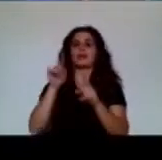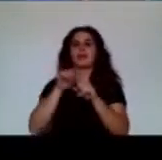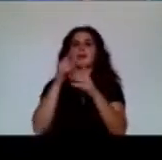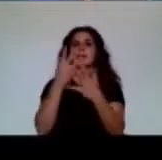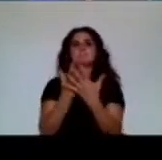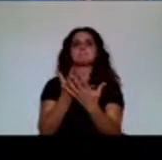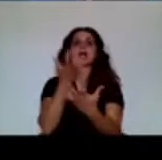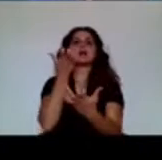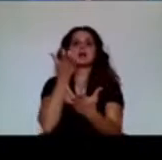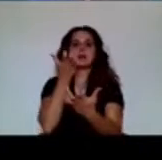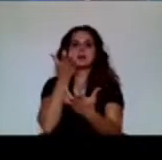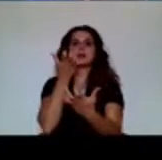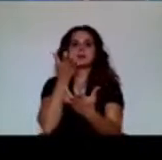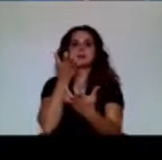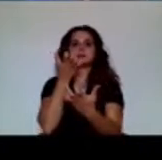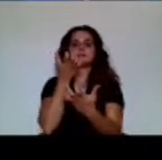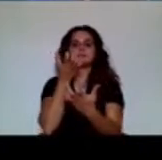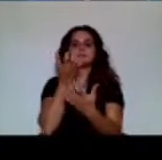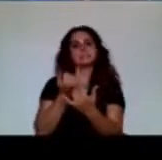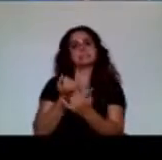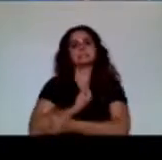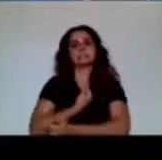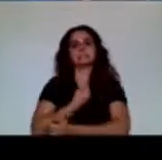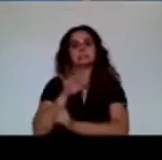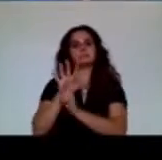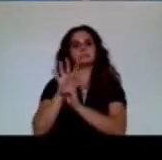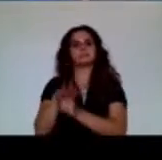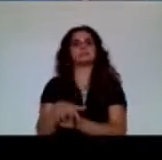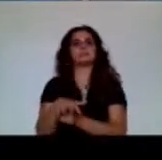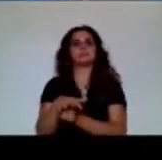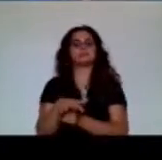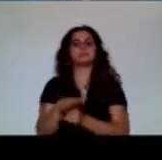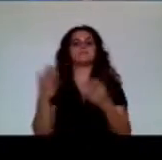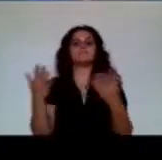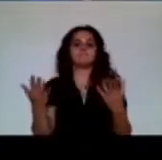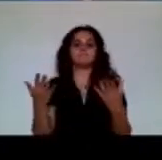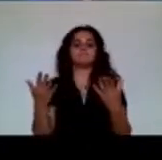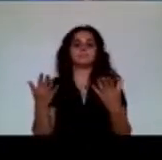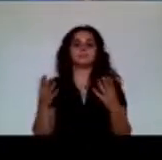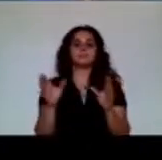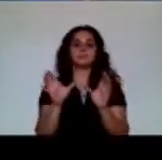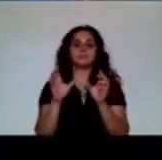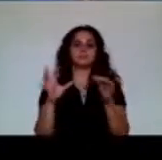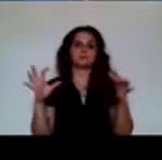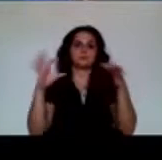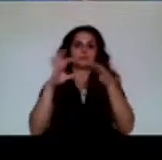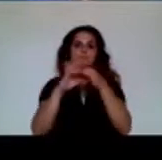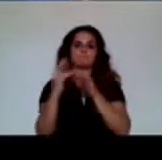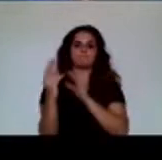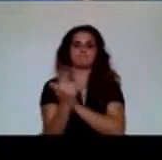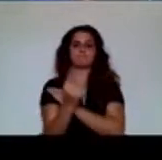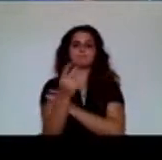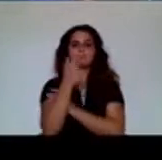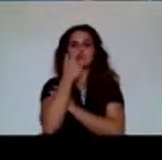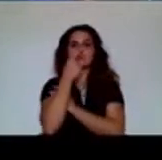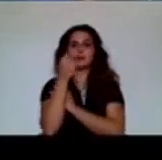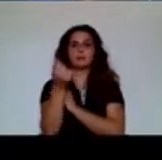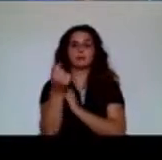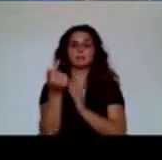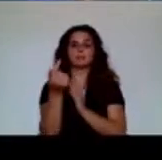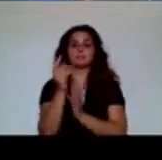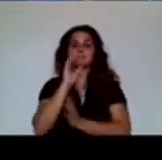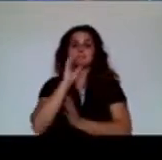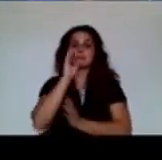activate this anti-discrimination norm. So in a nutshell, it seems that while